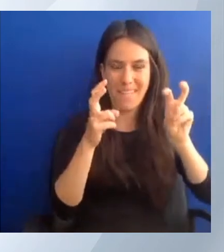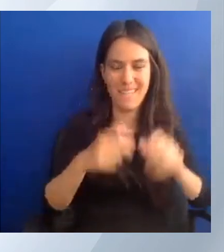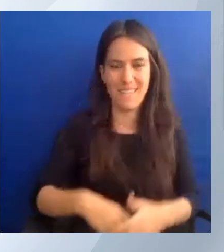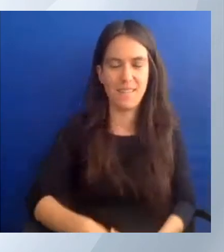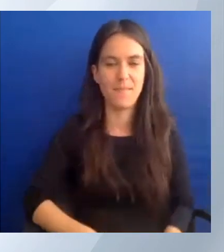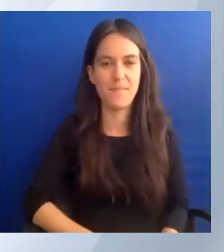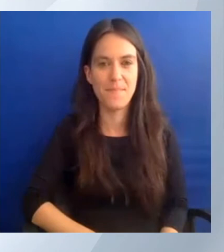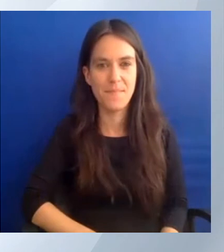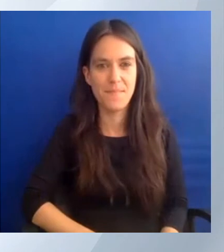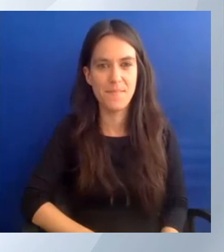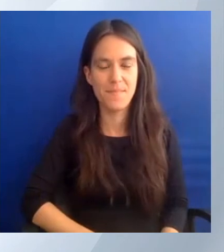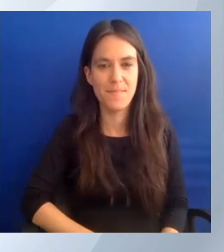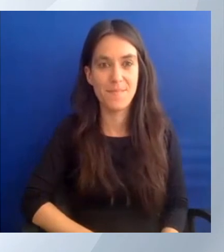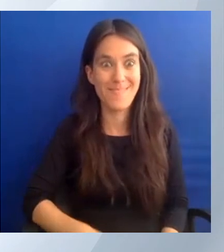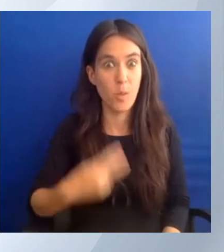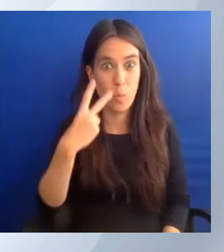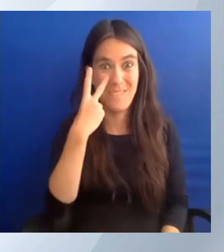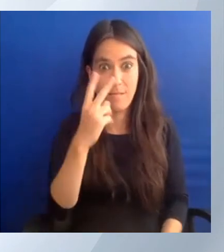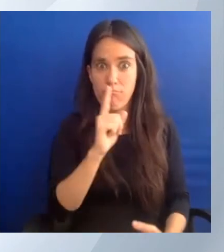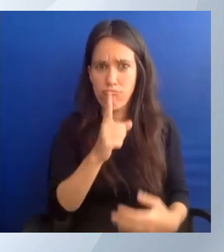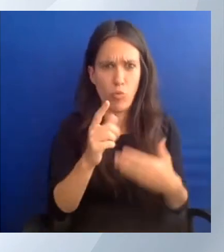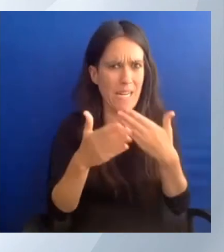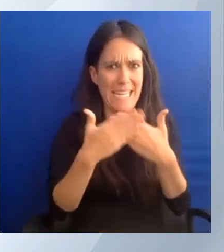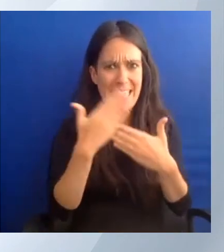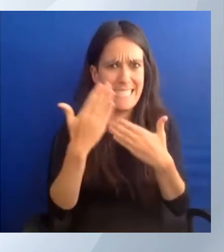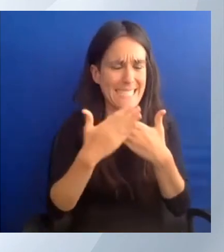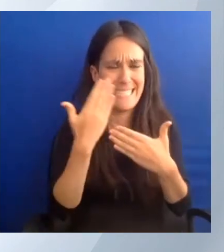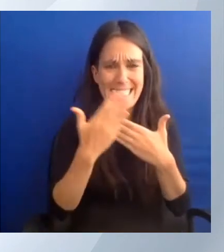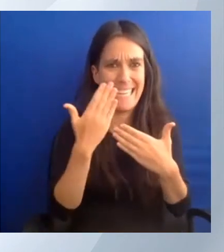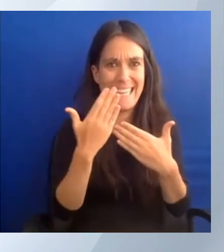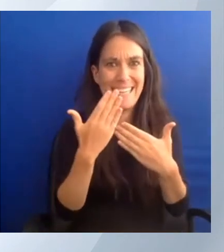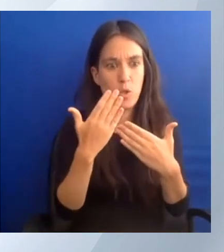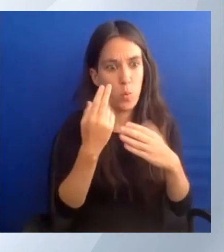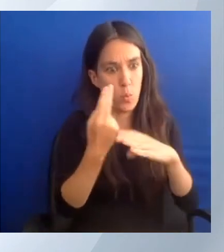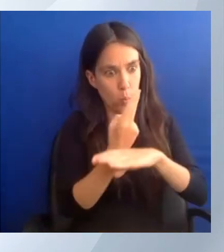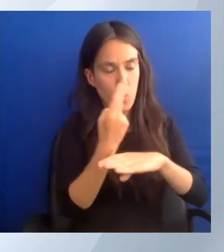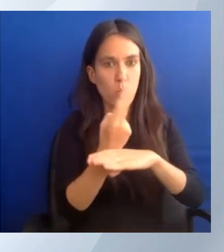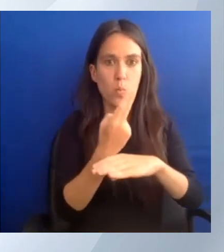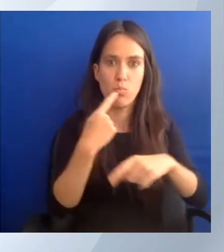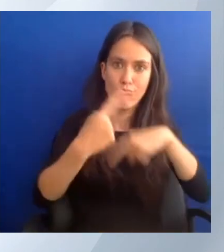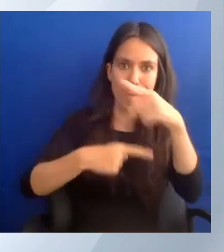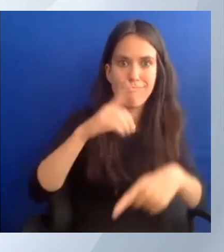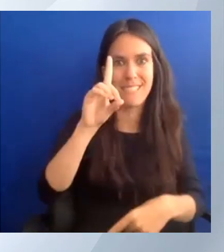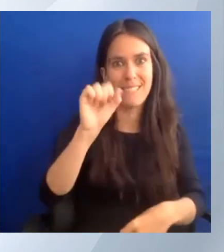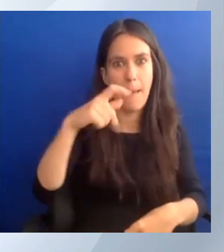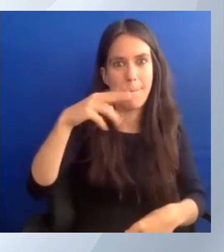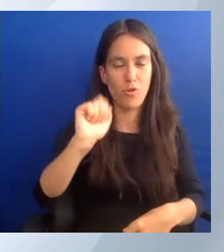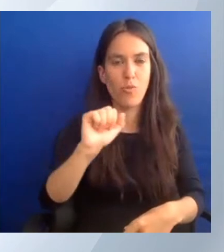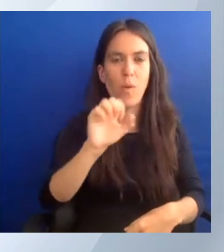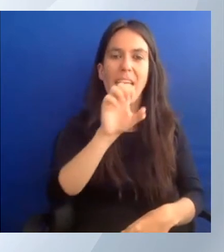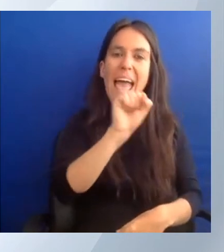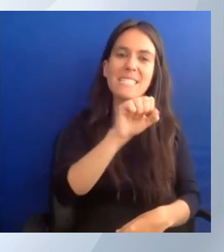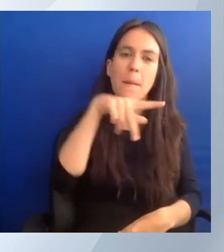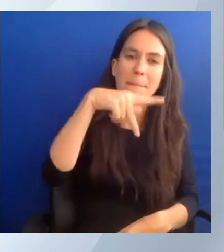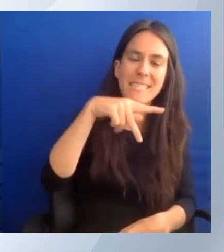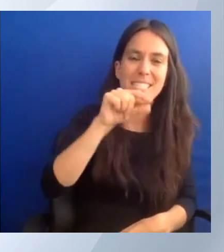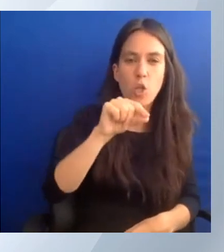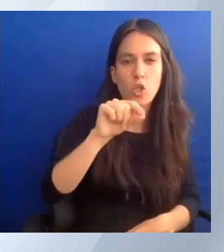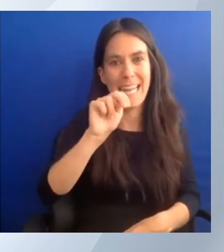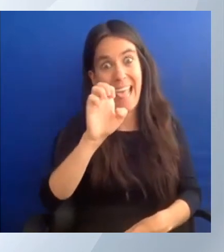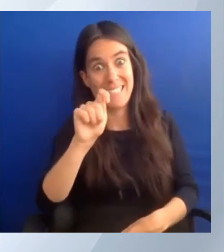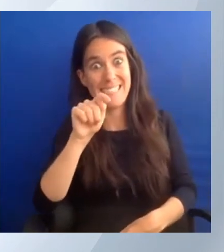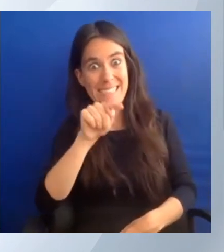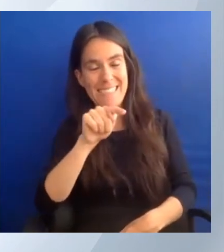So as you can see that how easy it is to actually use Dapr with ASP.NET Core routing. I have